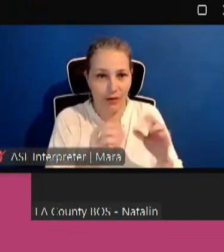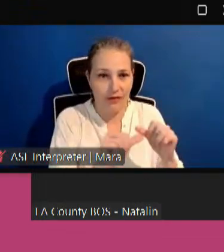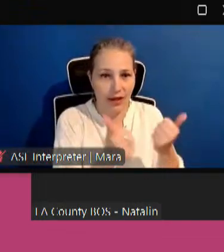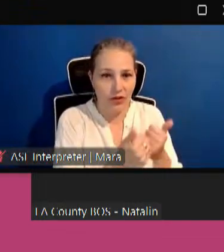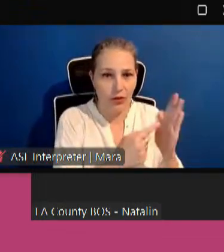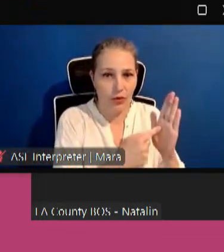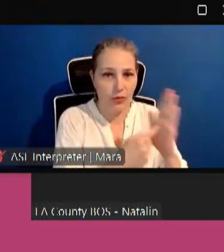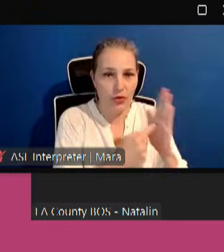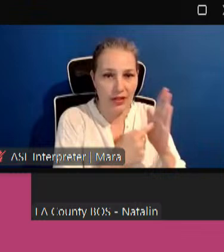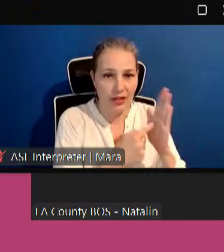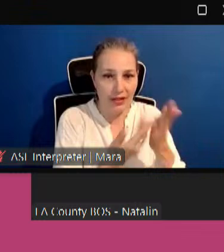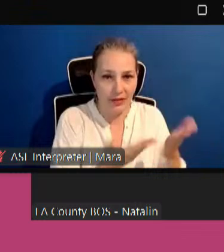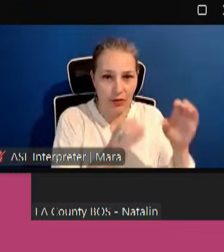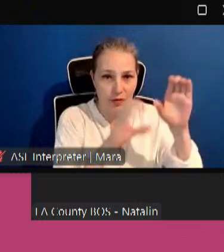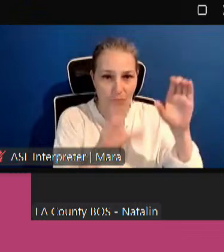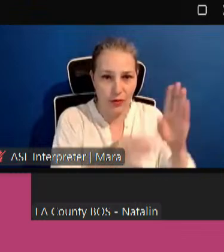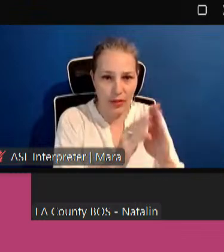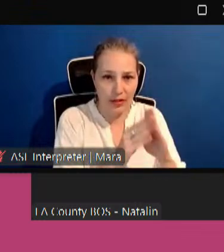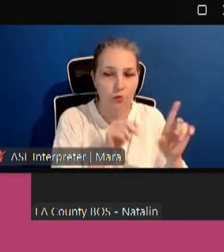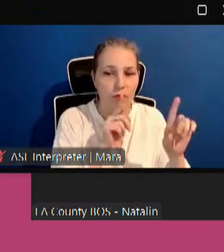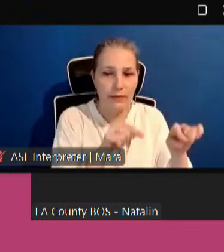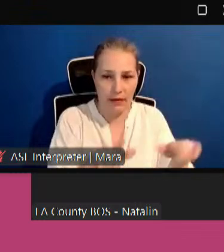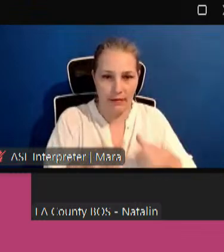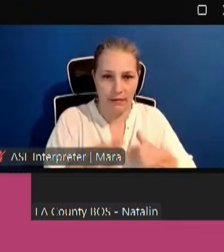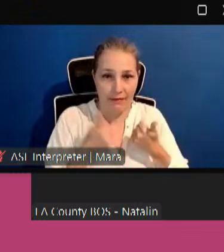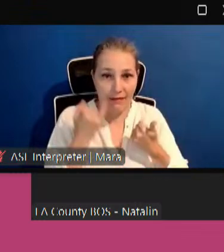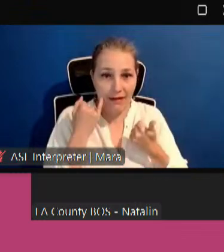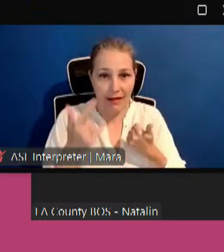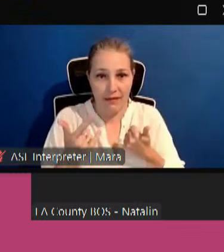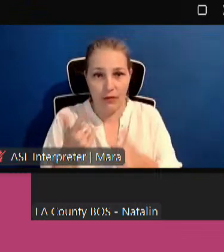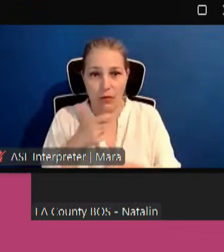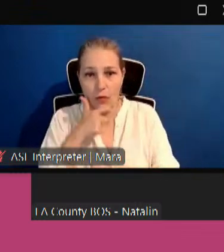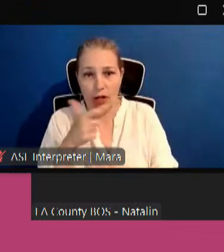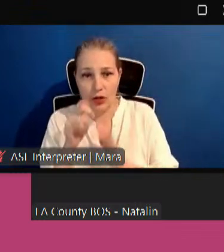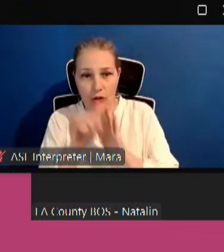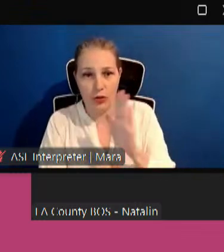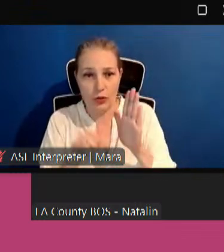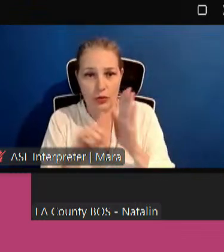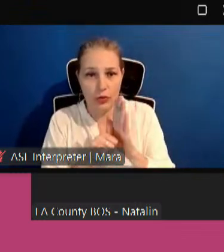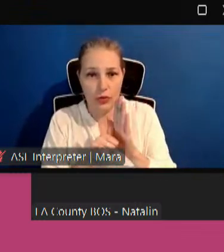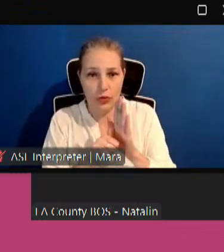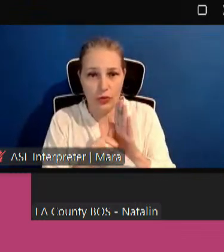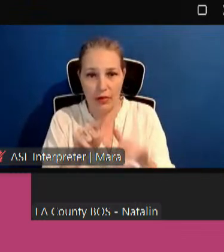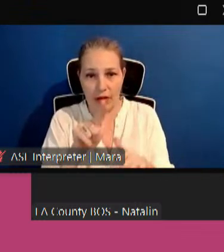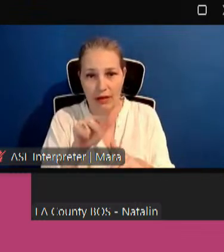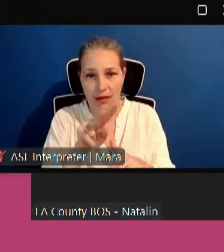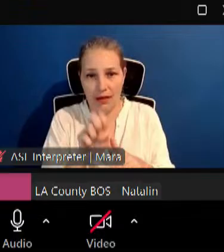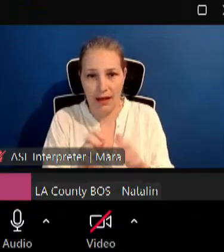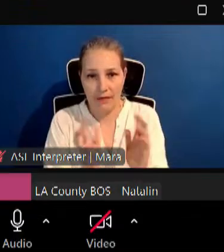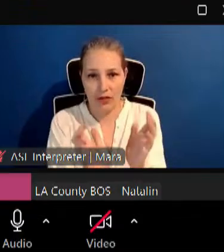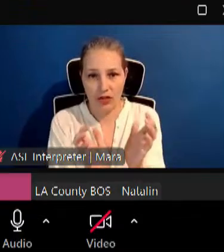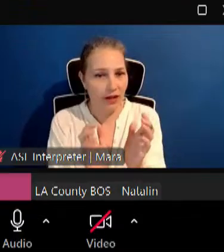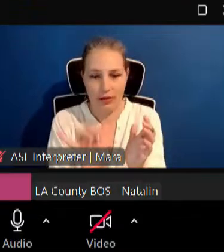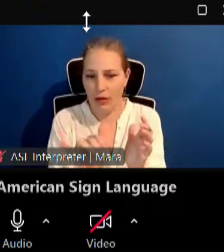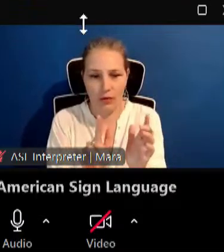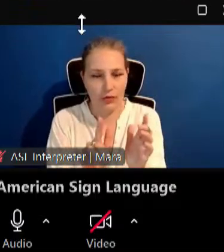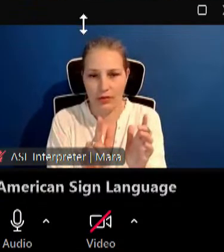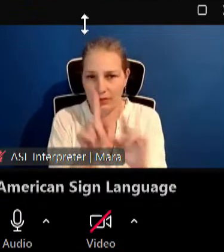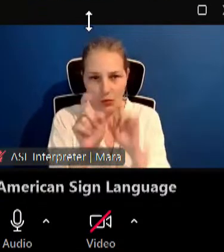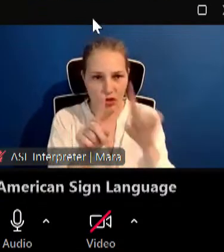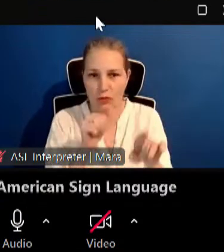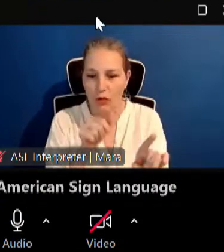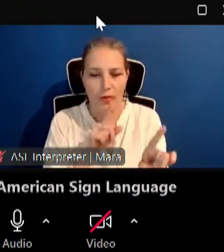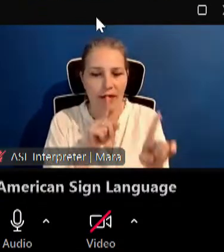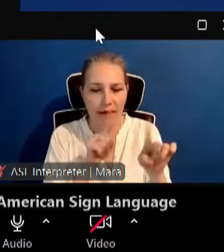live. Note that questions submitted to the YouTube live chat will not be answered. Turning it over now to